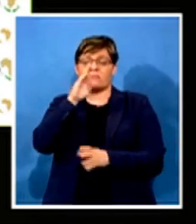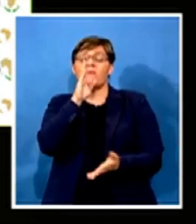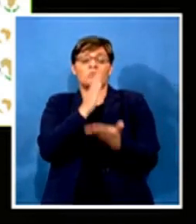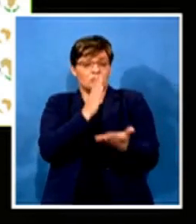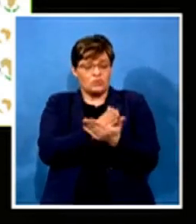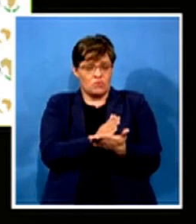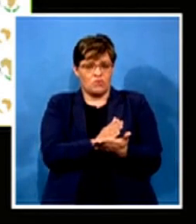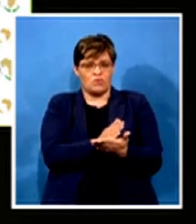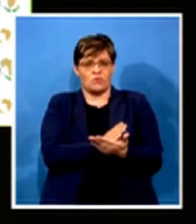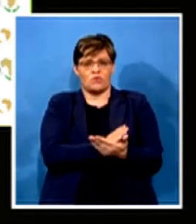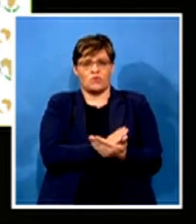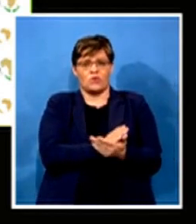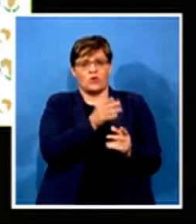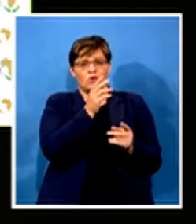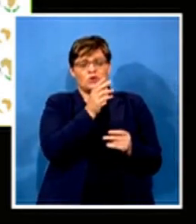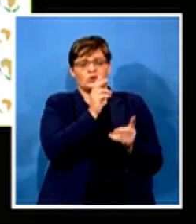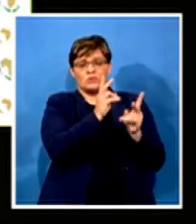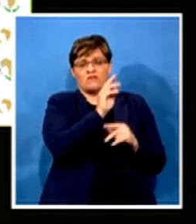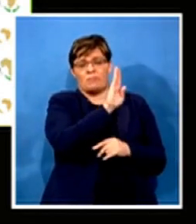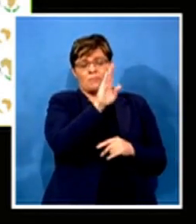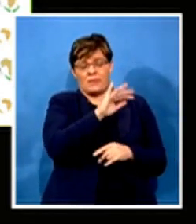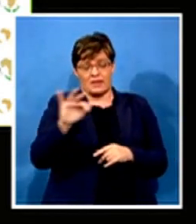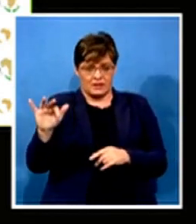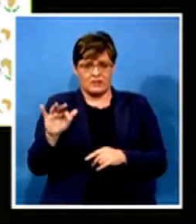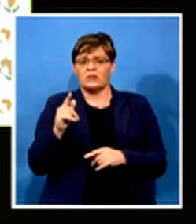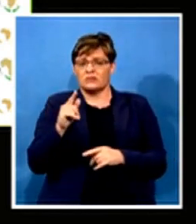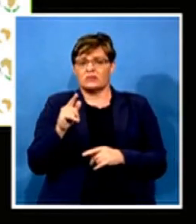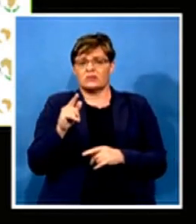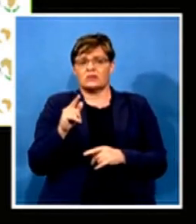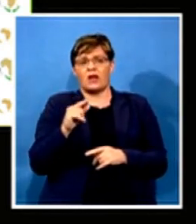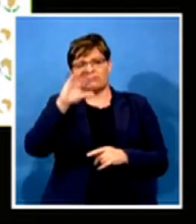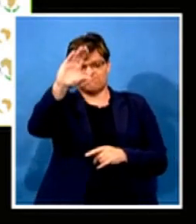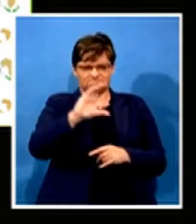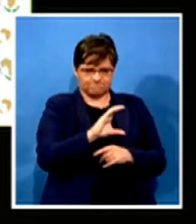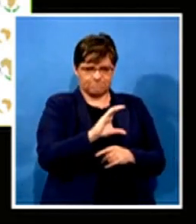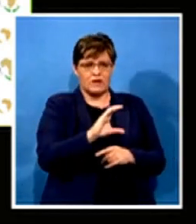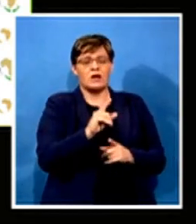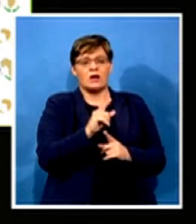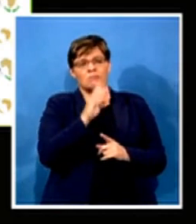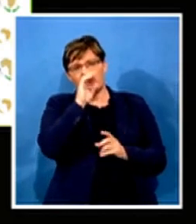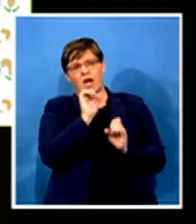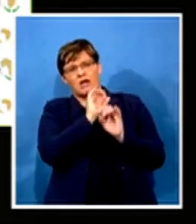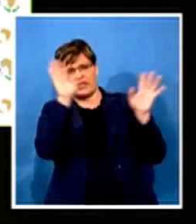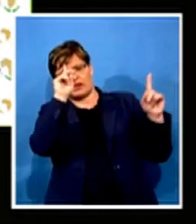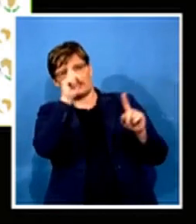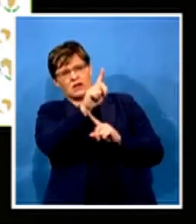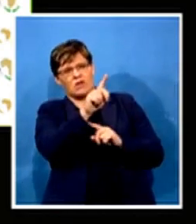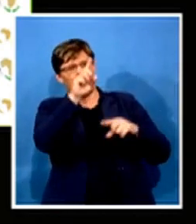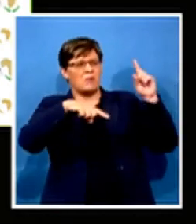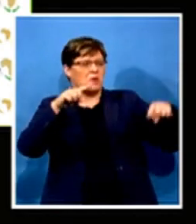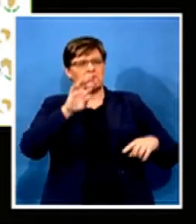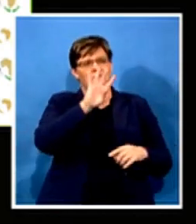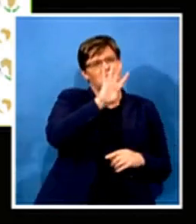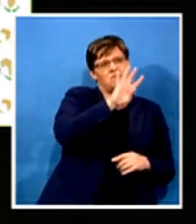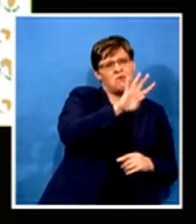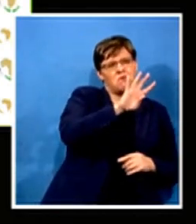they announced, a substantial amount of that, and we are projecting also within the range of 4 billion or so